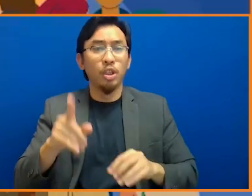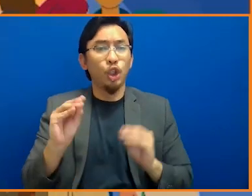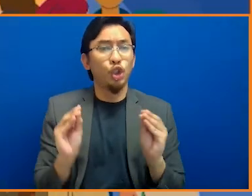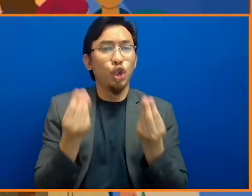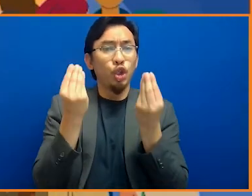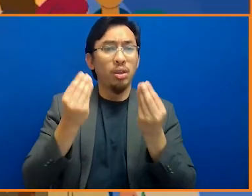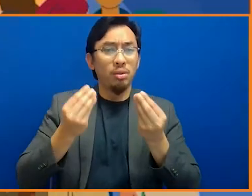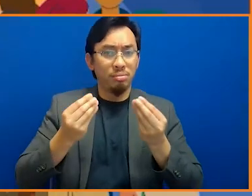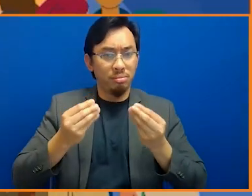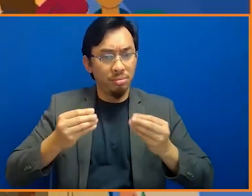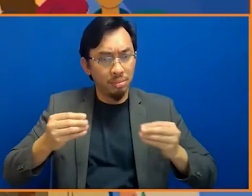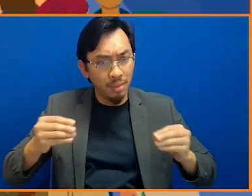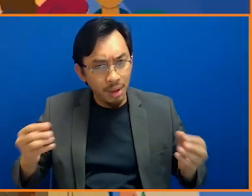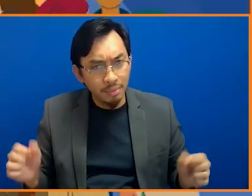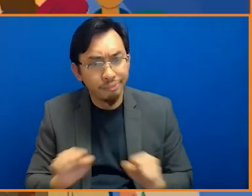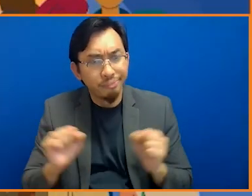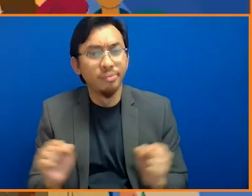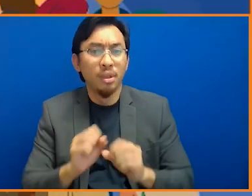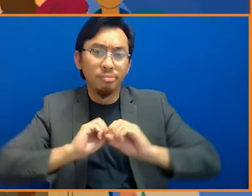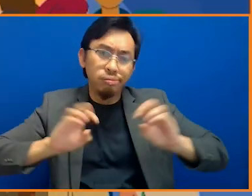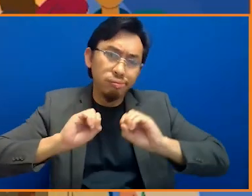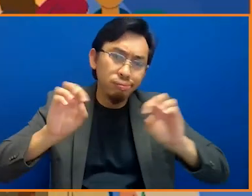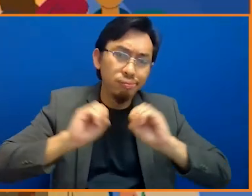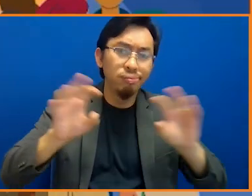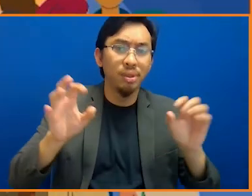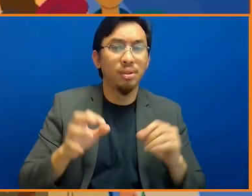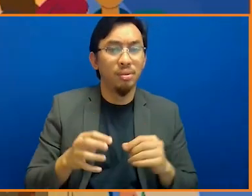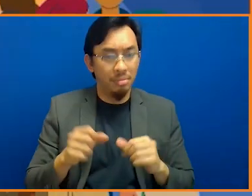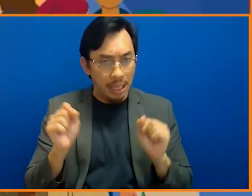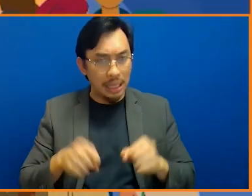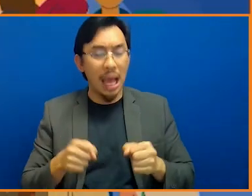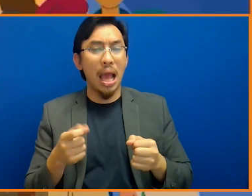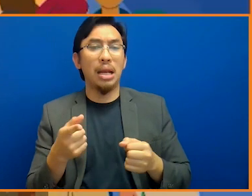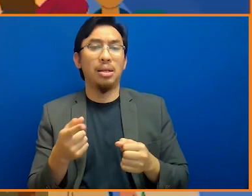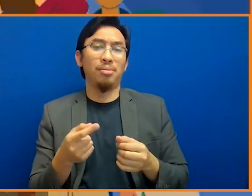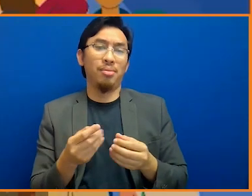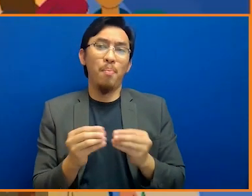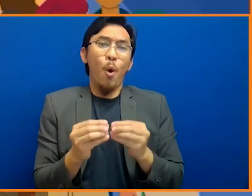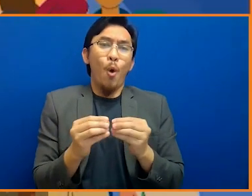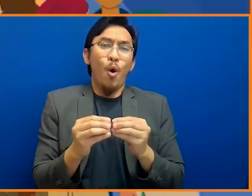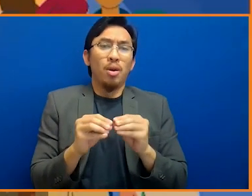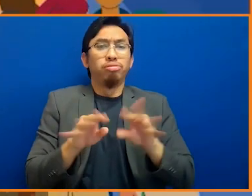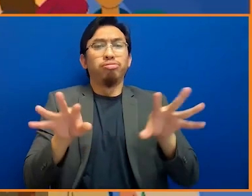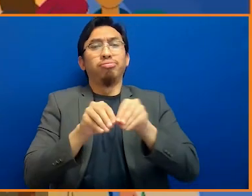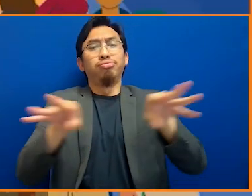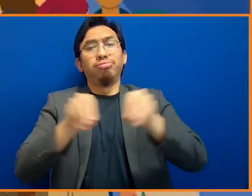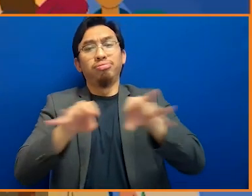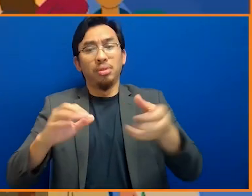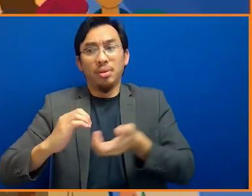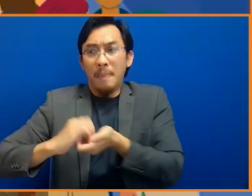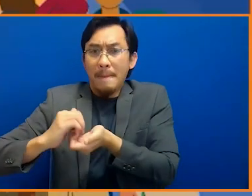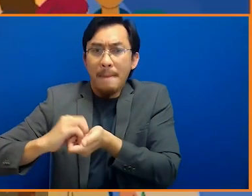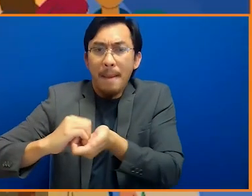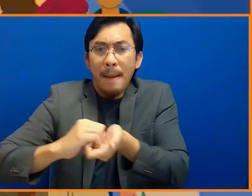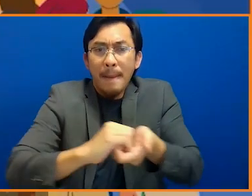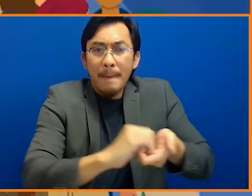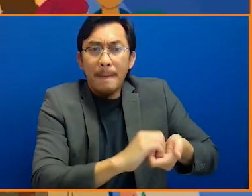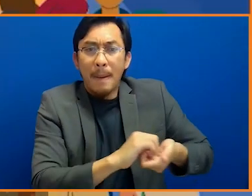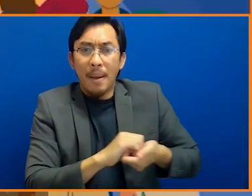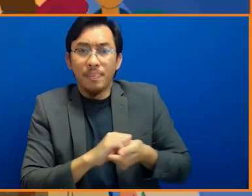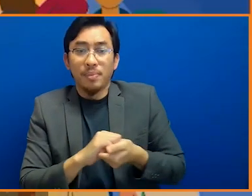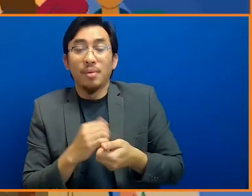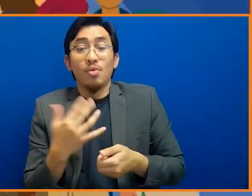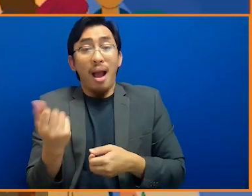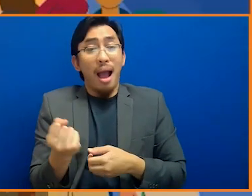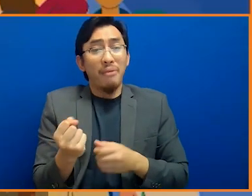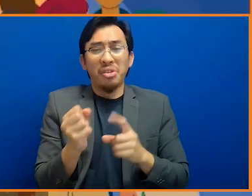youth movements can actually also take part in the education part. And we can actually gain more engagement, of course, if we were to collaborate,